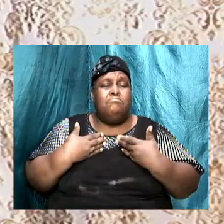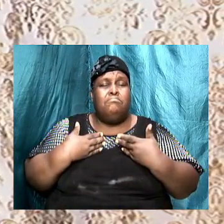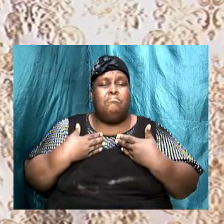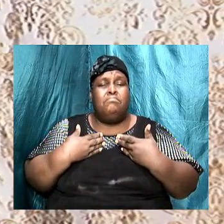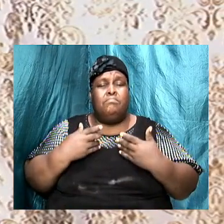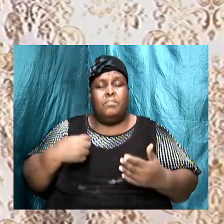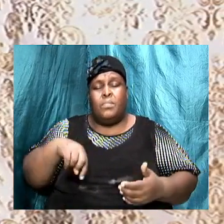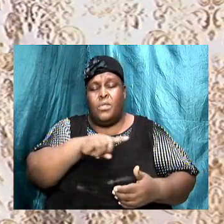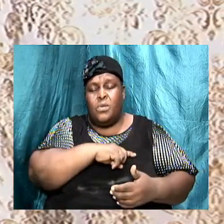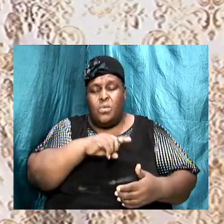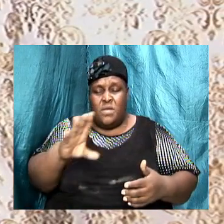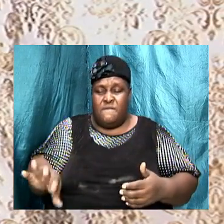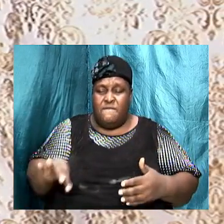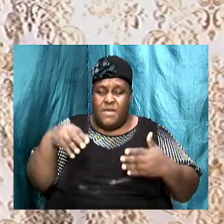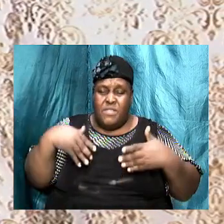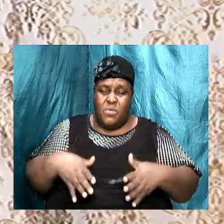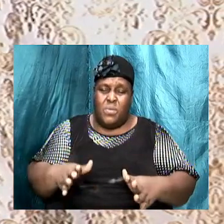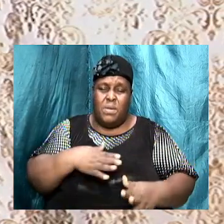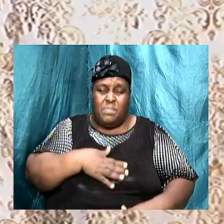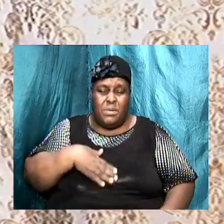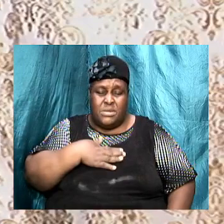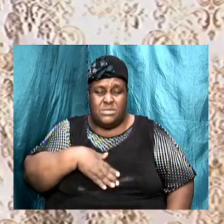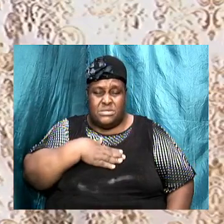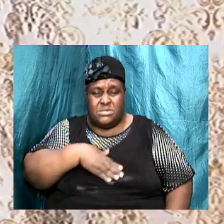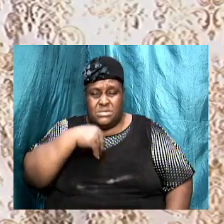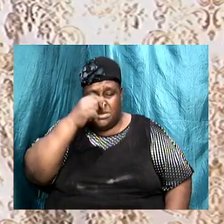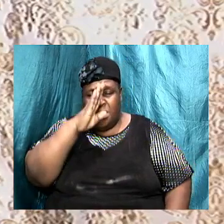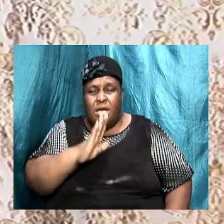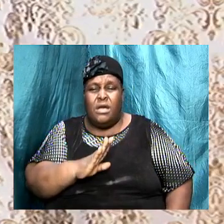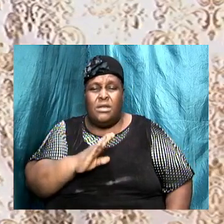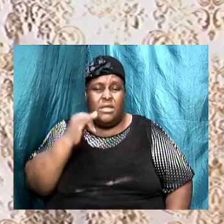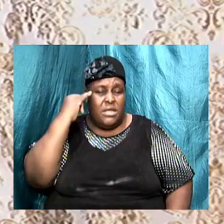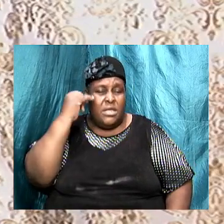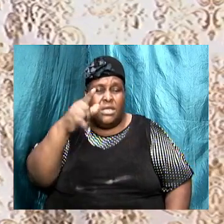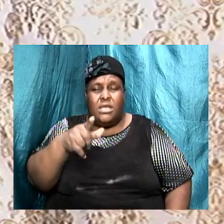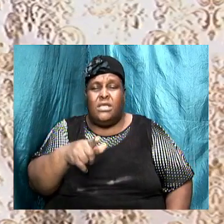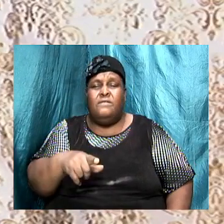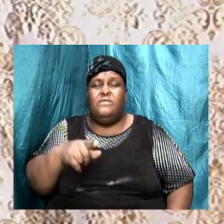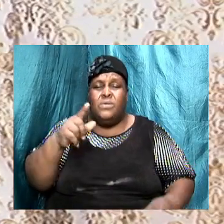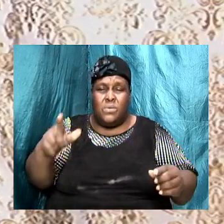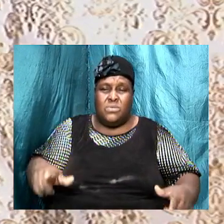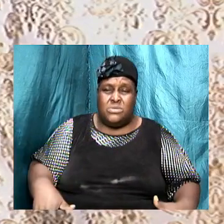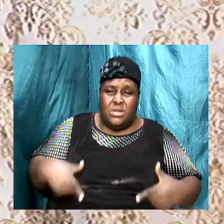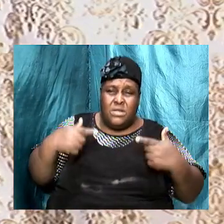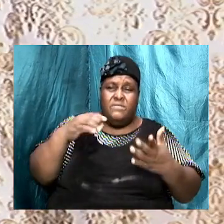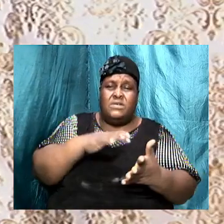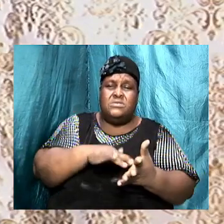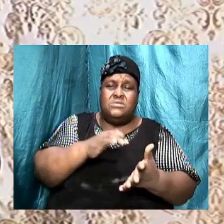We find the way of pleasing the Lord if we follow these words. So,